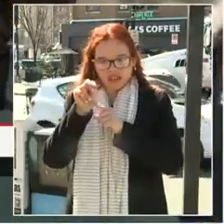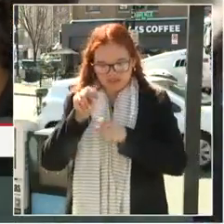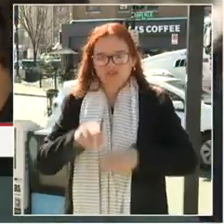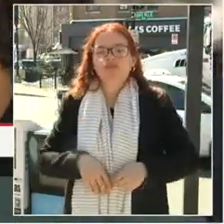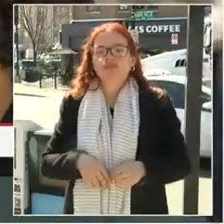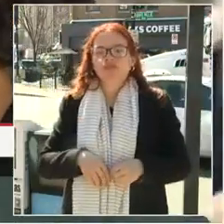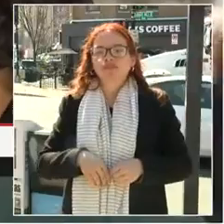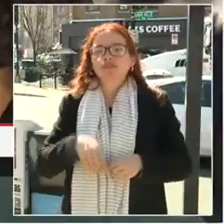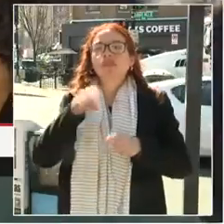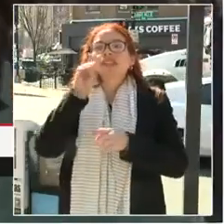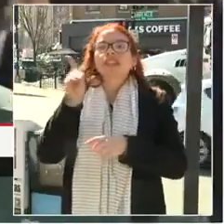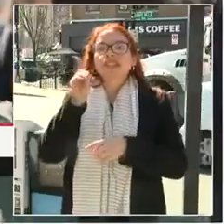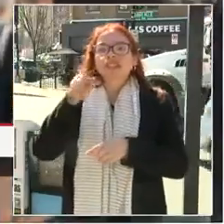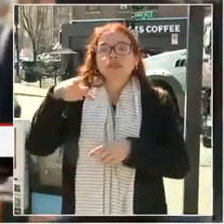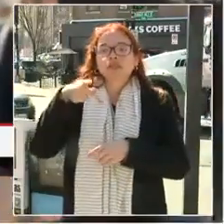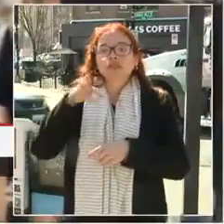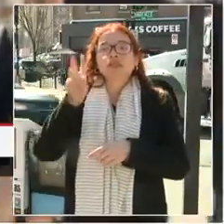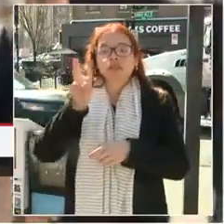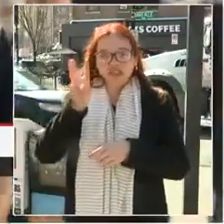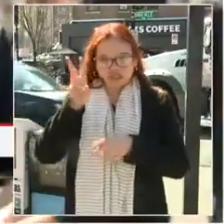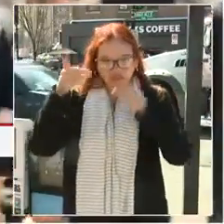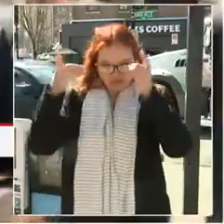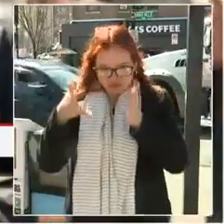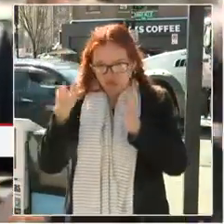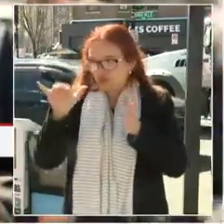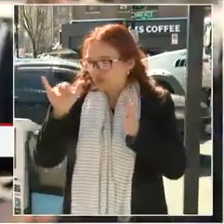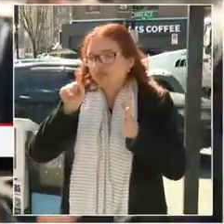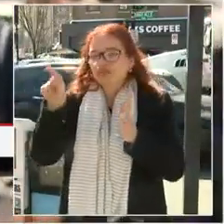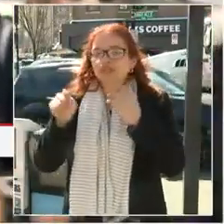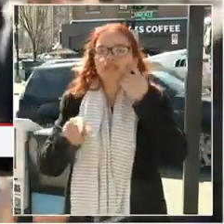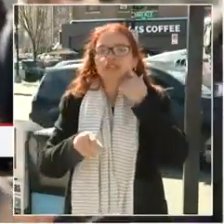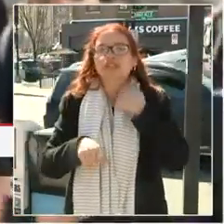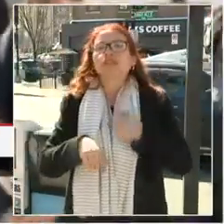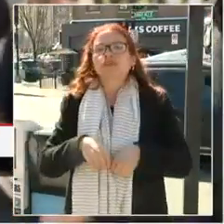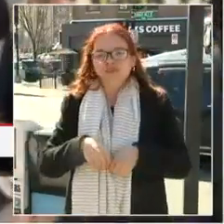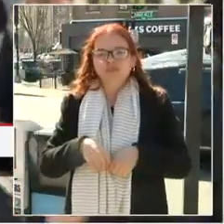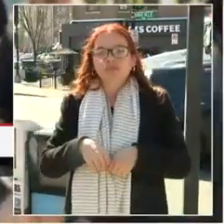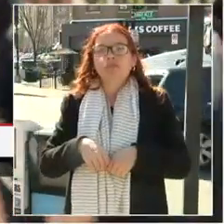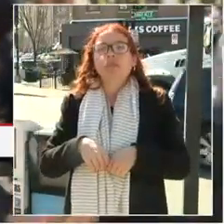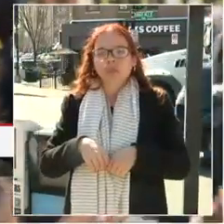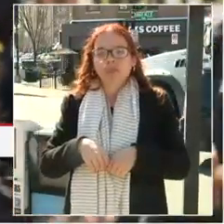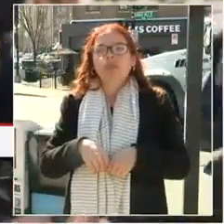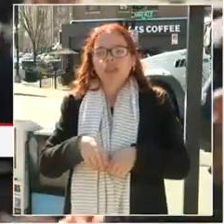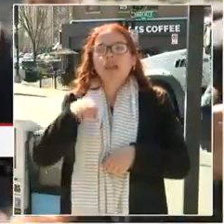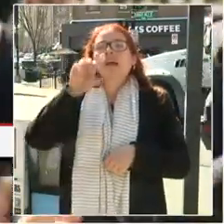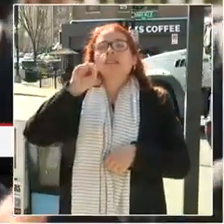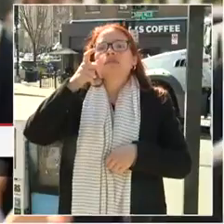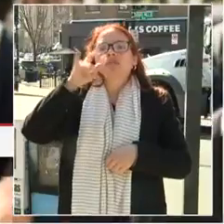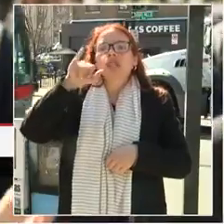Spriggs. Where's Director Spriggs? Look at him. Give him a lot of work.